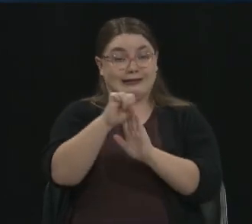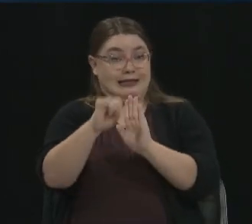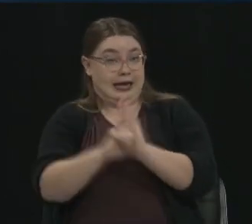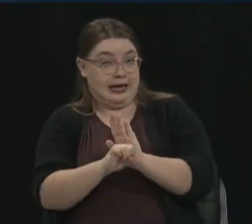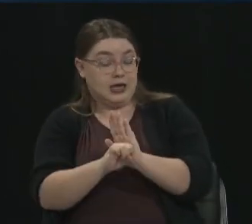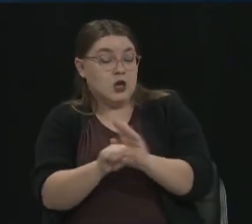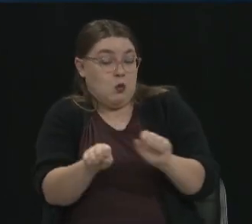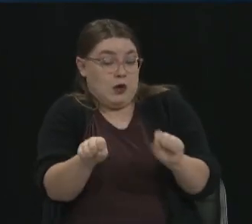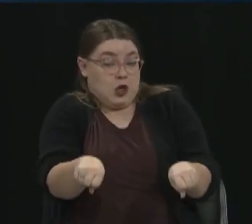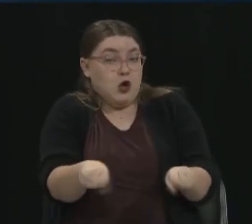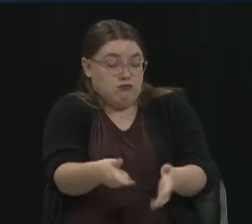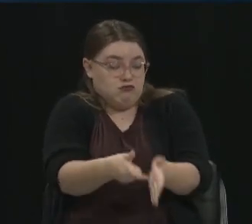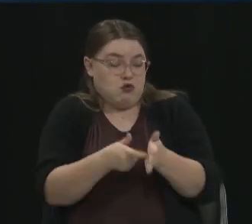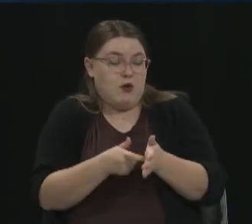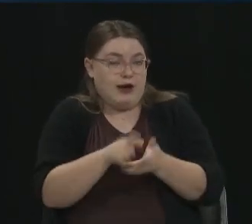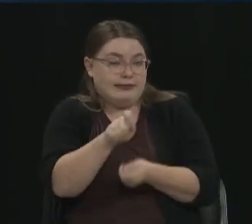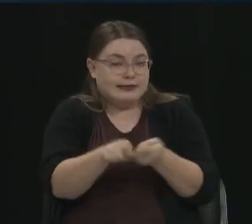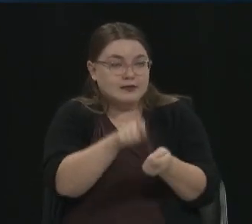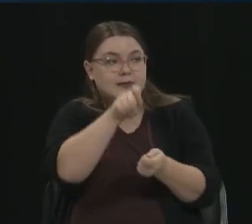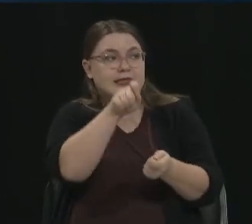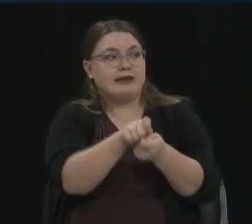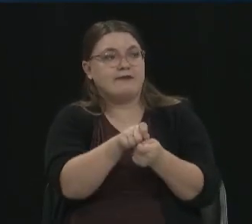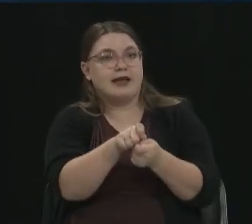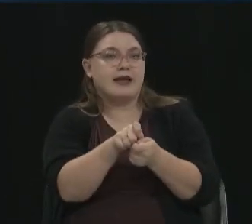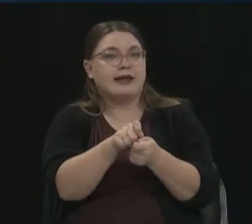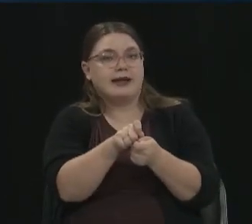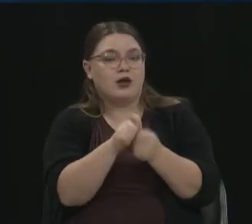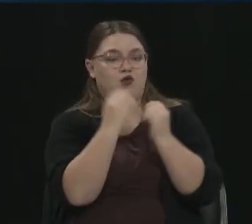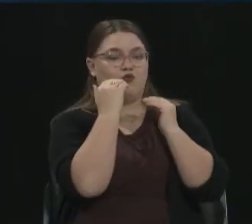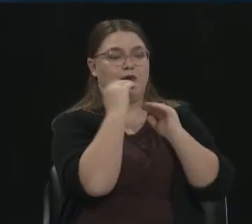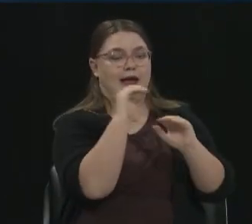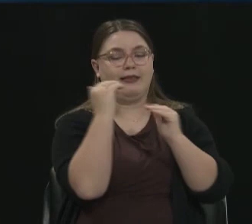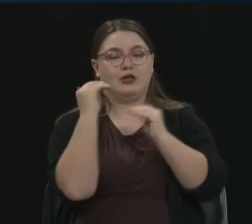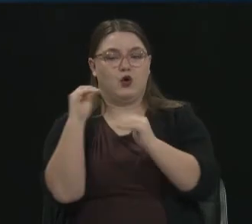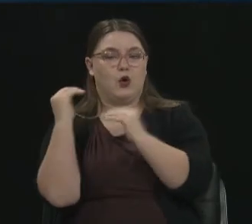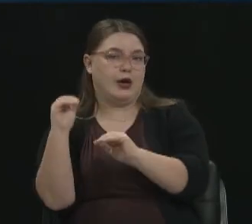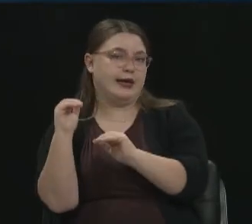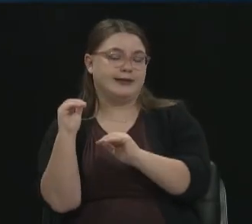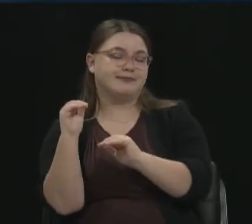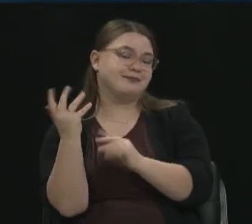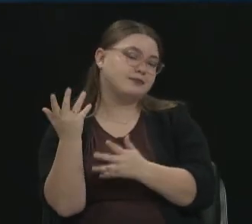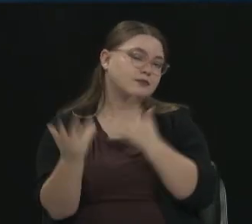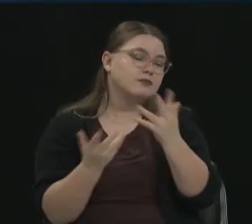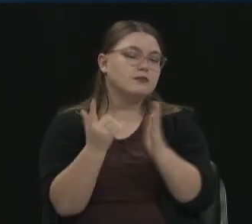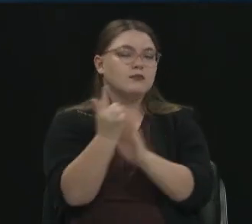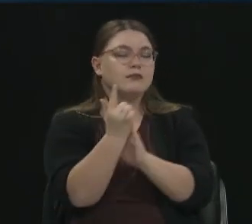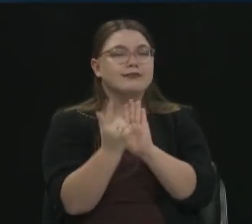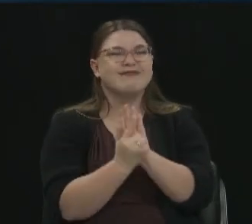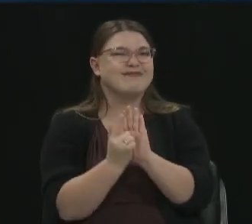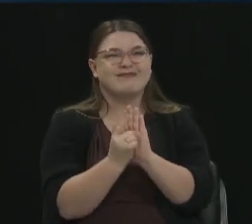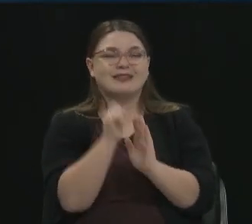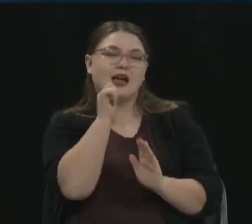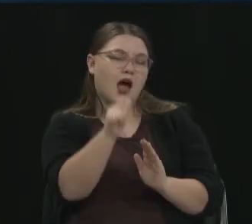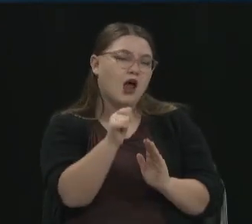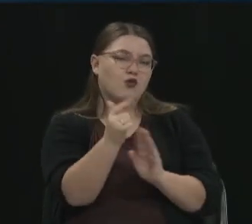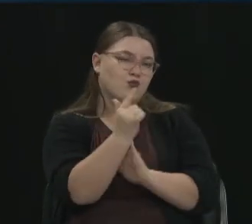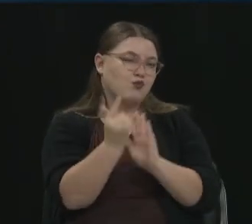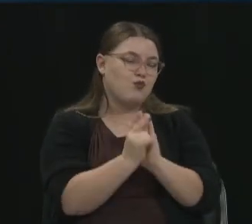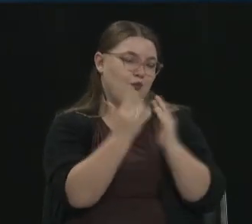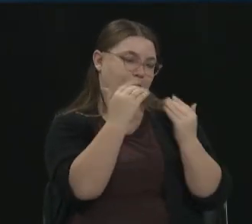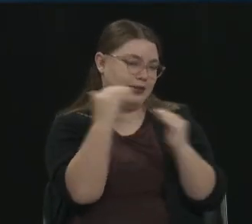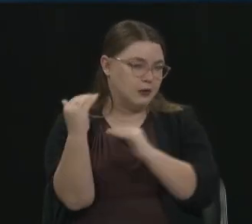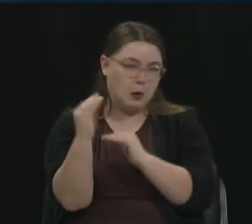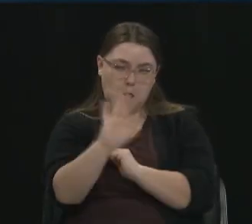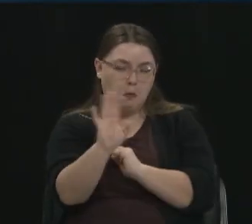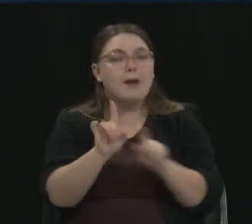could require certain regulatory expectations. Regulatory is the wrong word. But we could